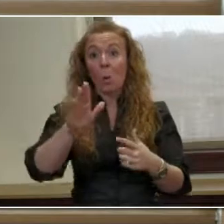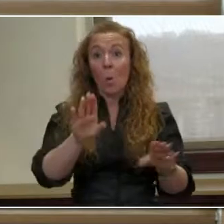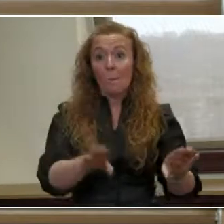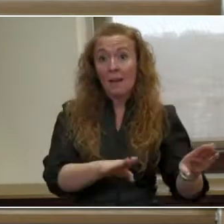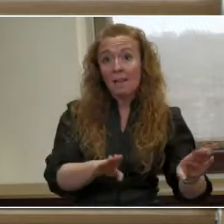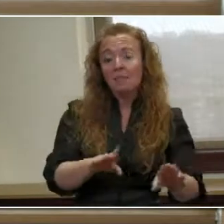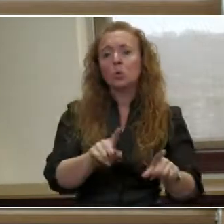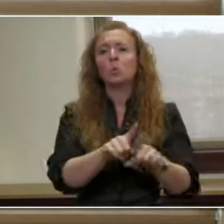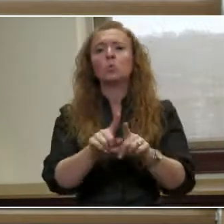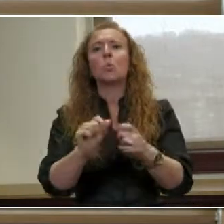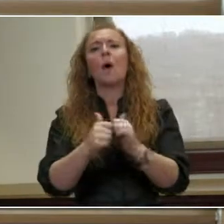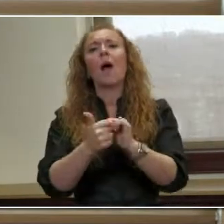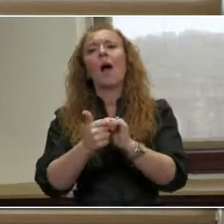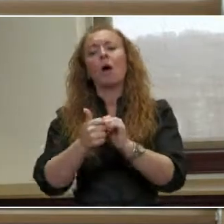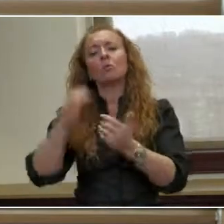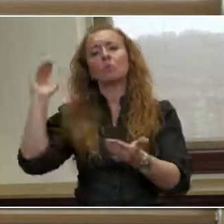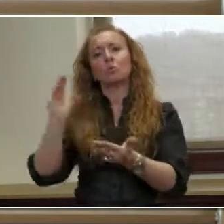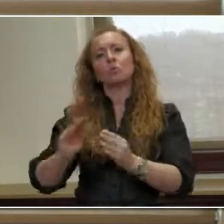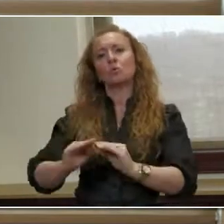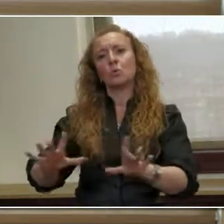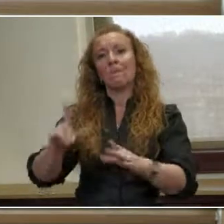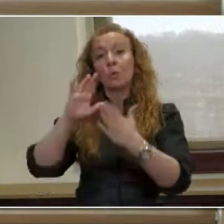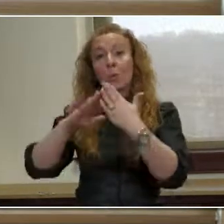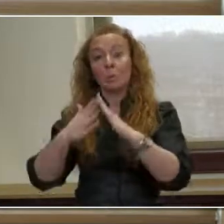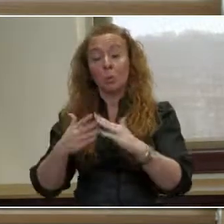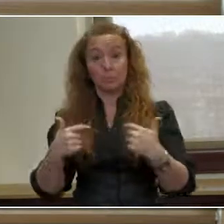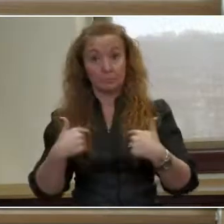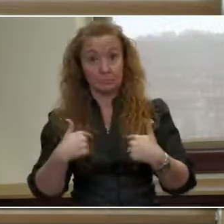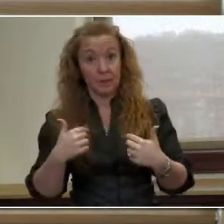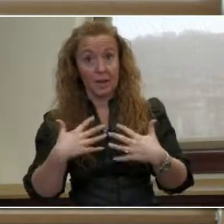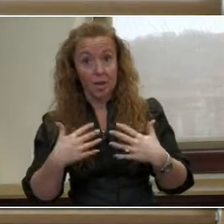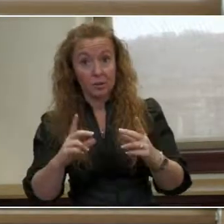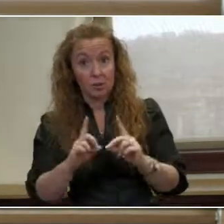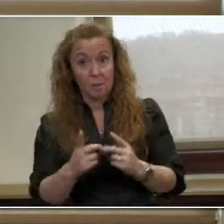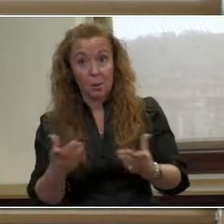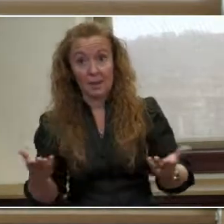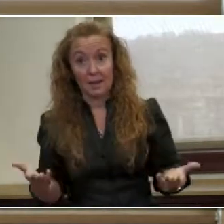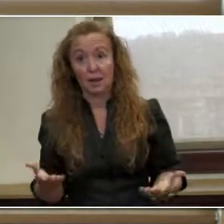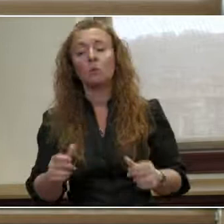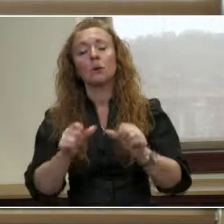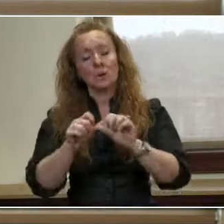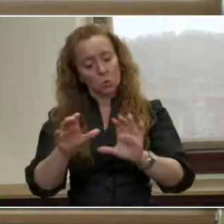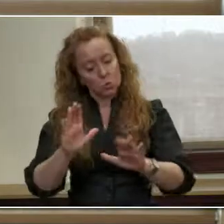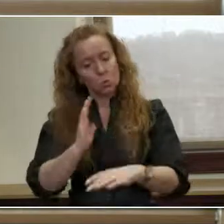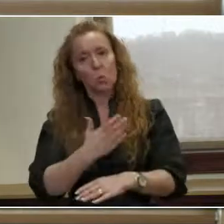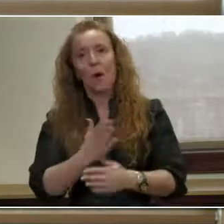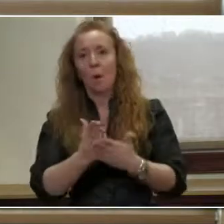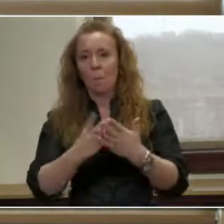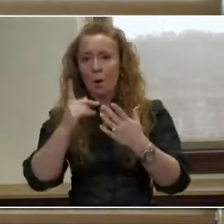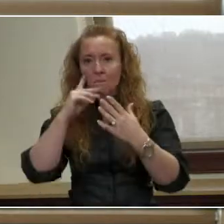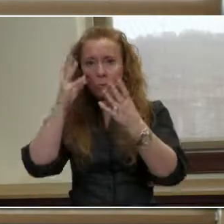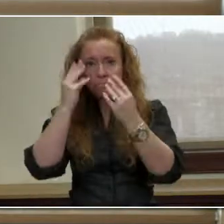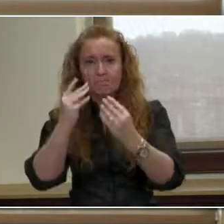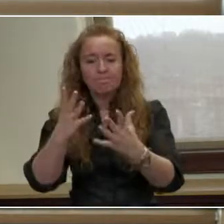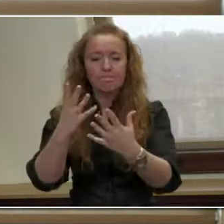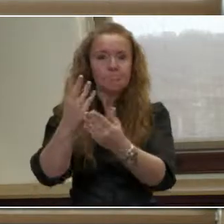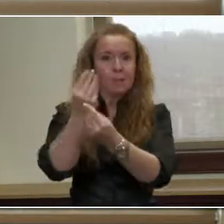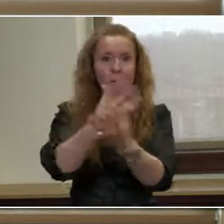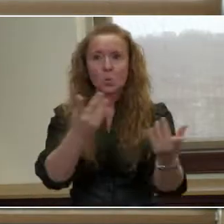community prevention strategies. As your health department, we will continue to do our part to keep you informed and up to